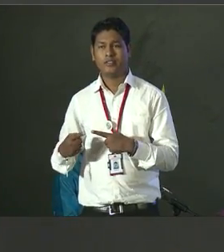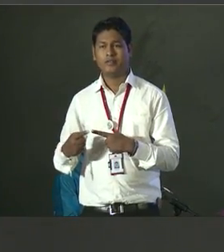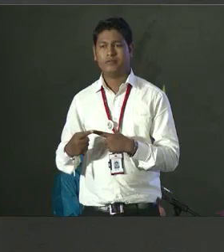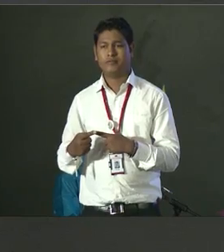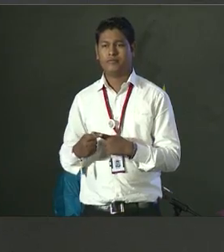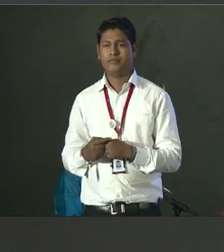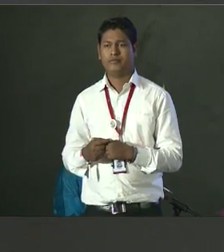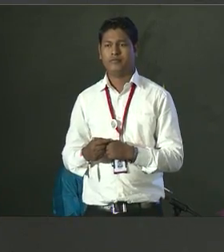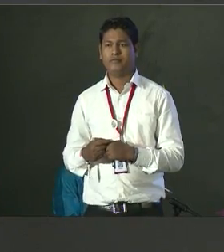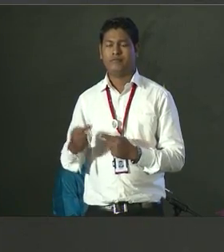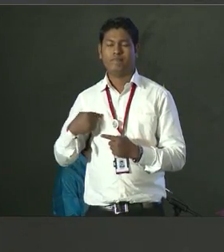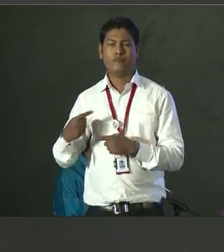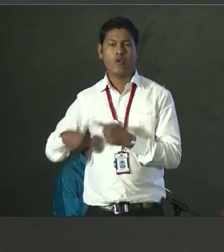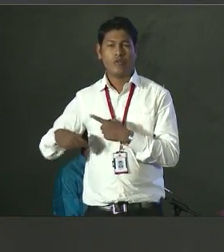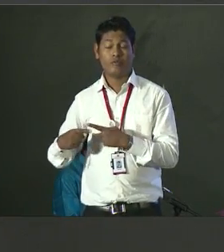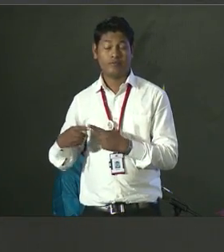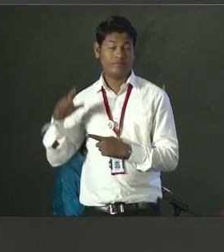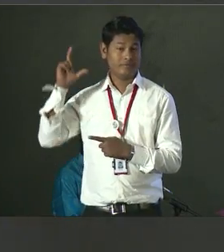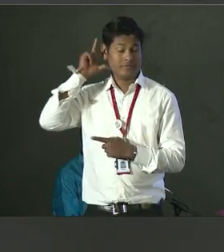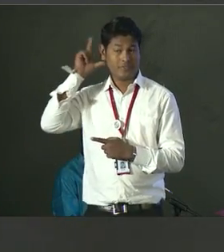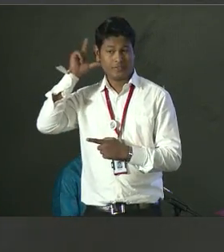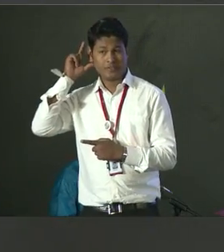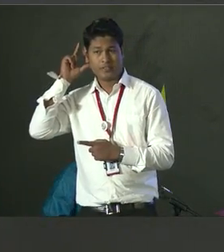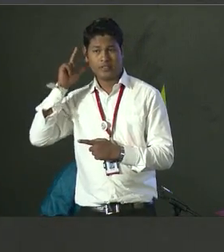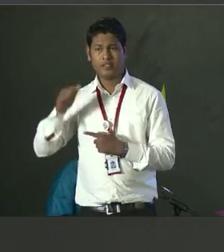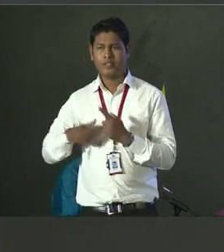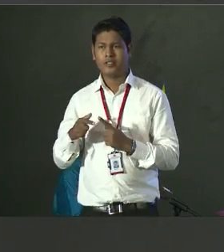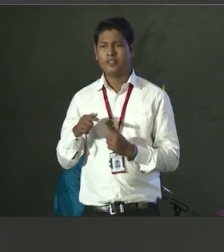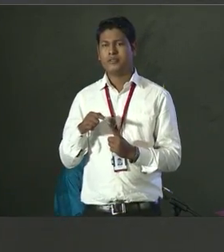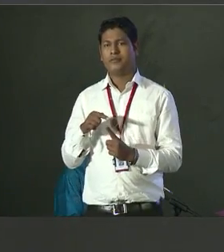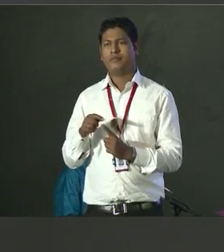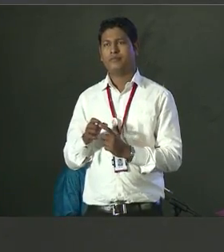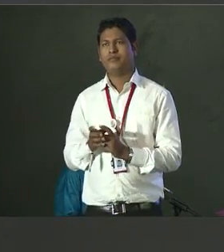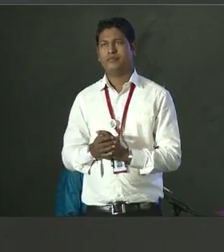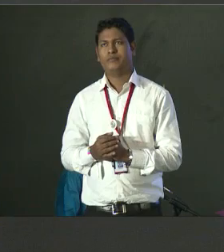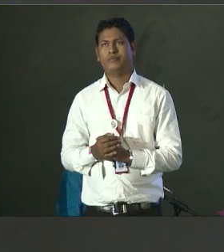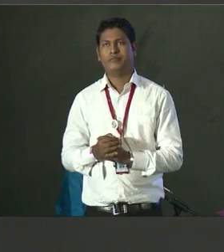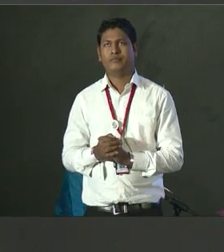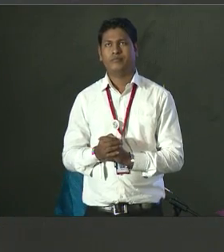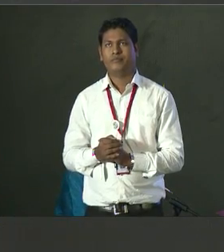going around in my ears, saying, "You are in no way." No, sir. Is it off